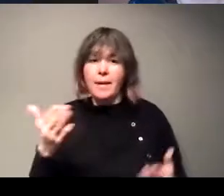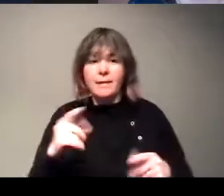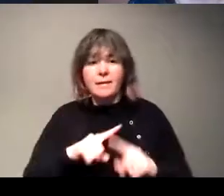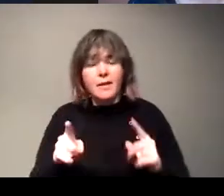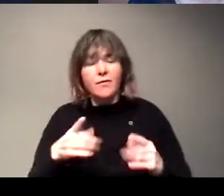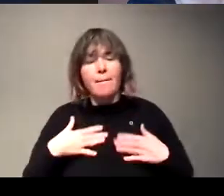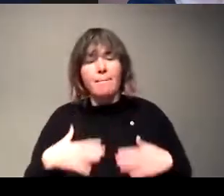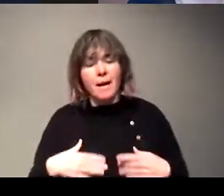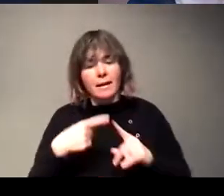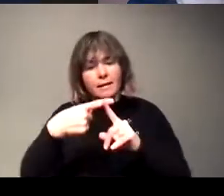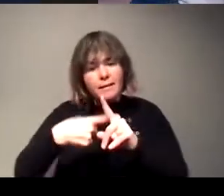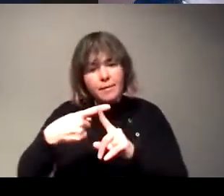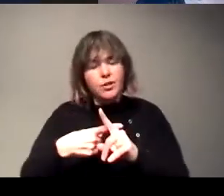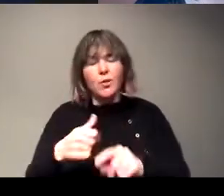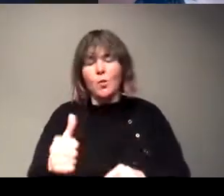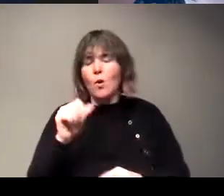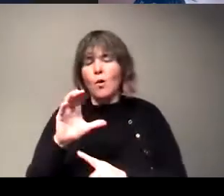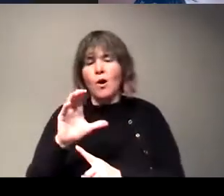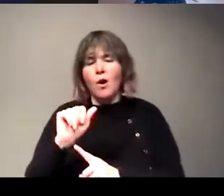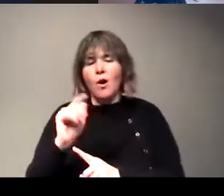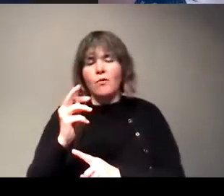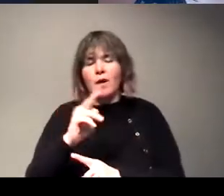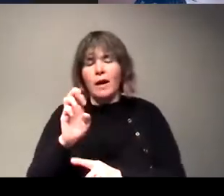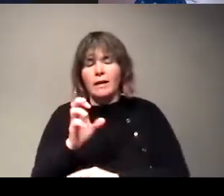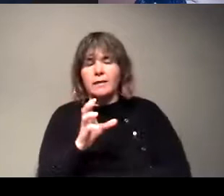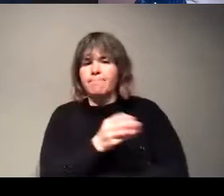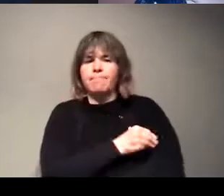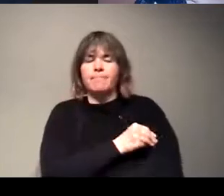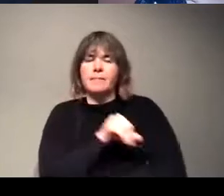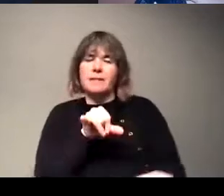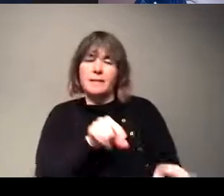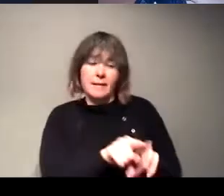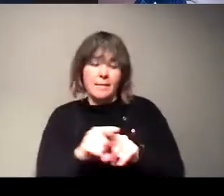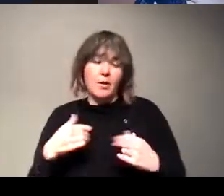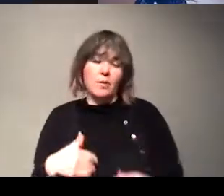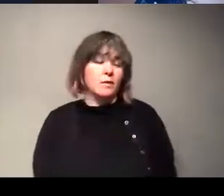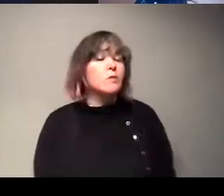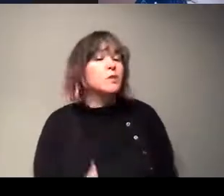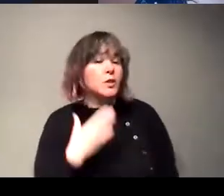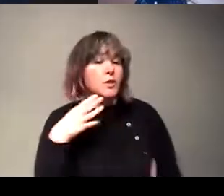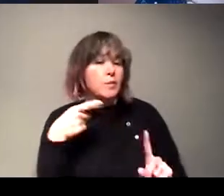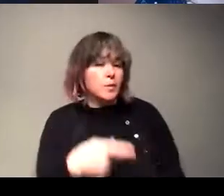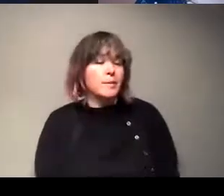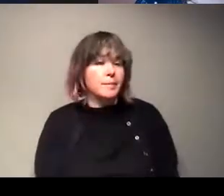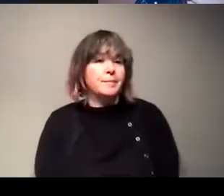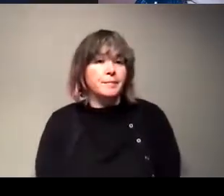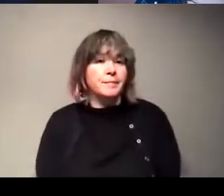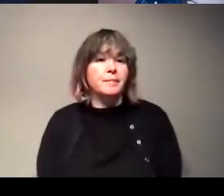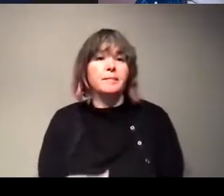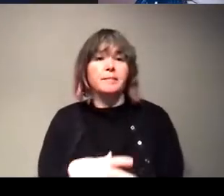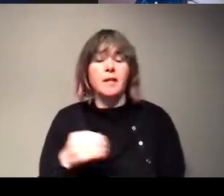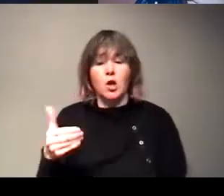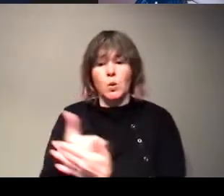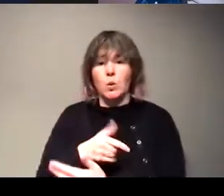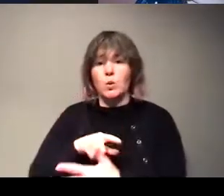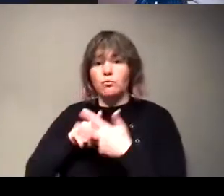temperatures and it wouldn't cauterize in the same way that like a human body would. Really good point. Yeah. And I think in the new trilogies,